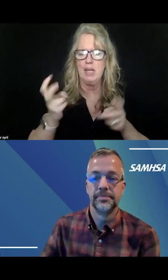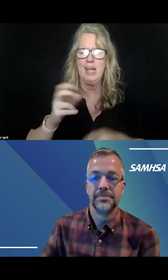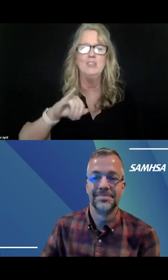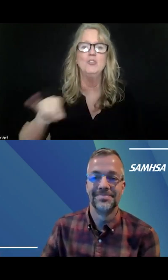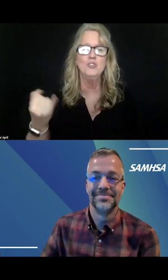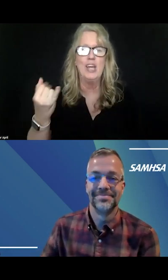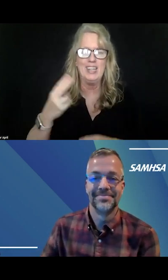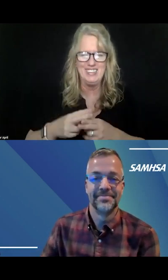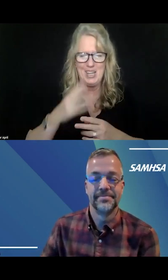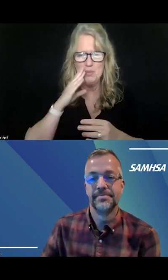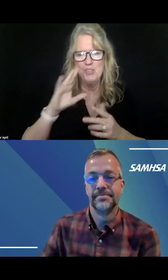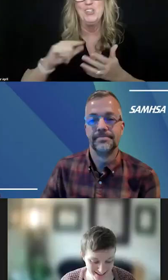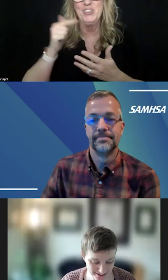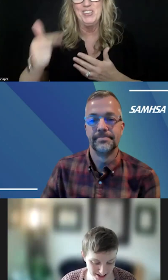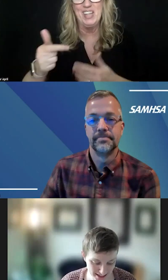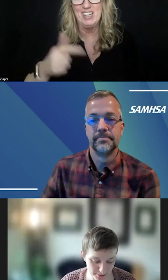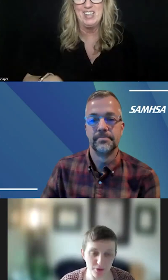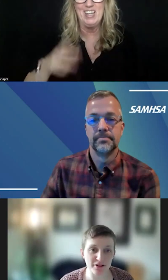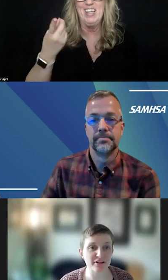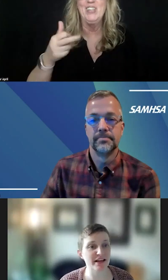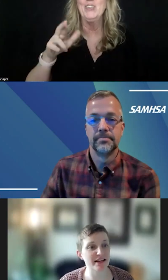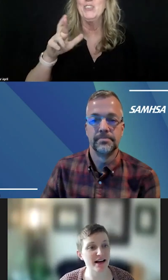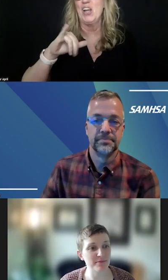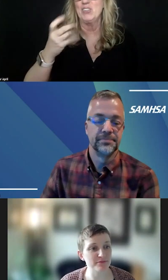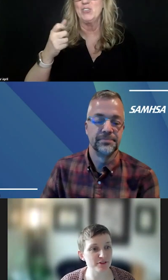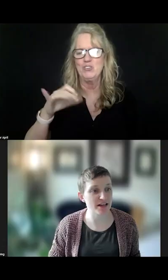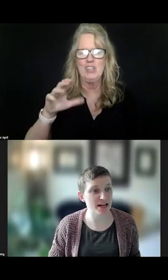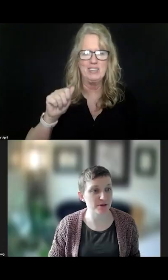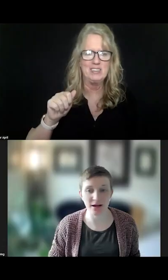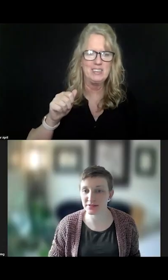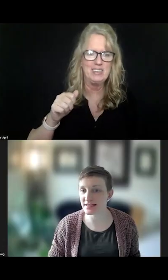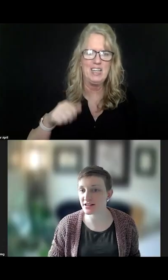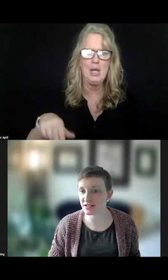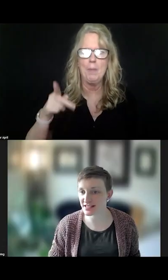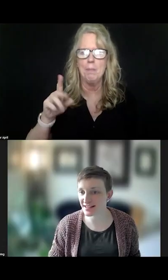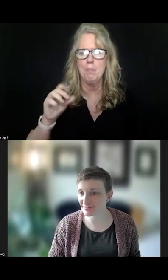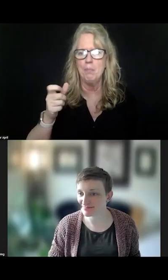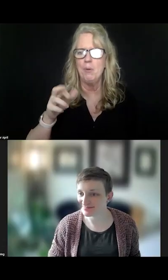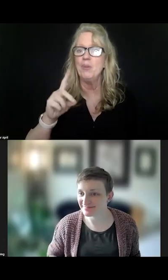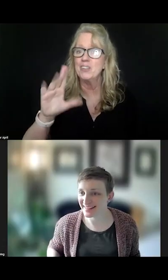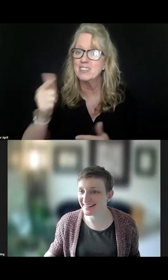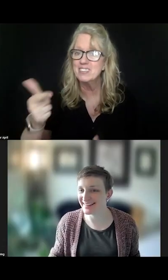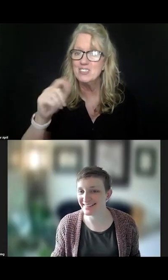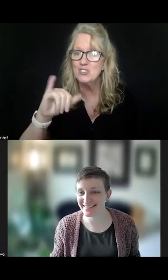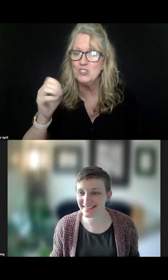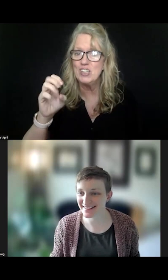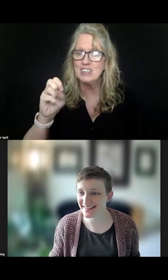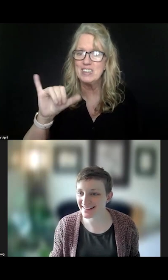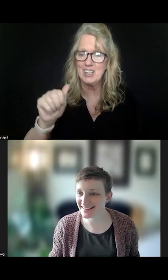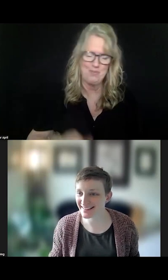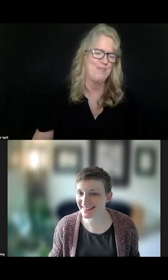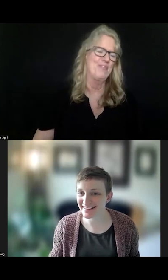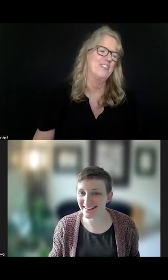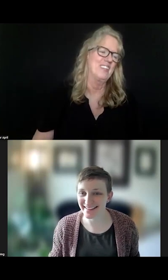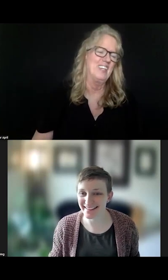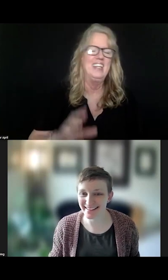I'm actually going to turn it next to Dr. Jessica Pollard for the NASHPIT update. So Jessica? Yeah, Lindsay, you're